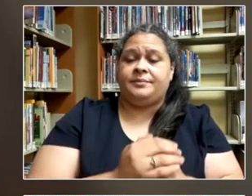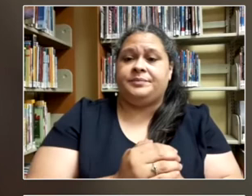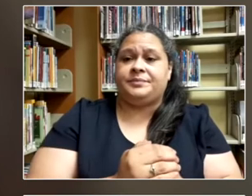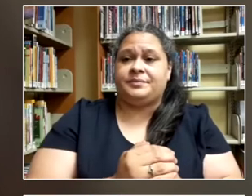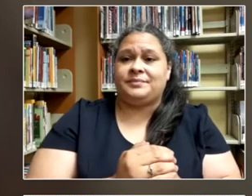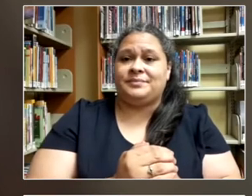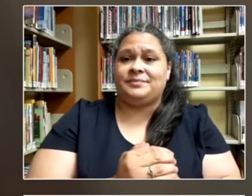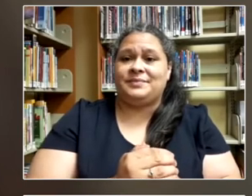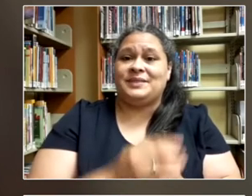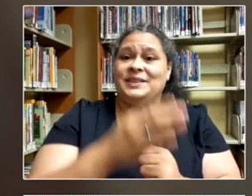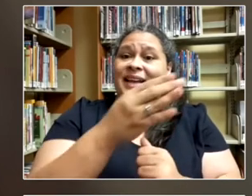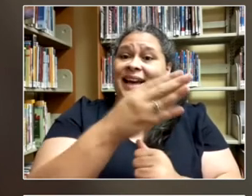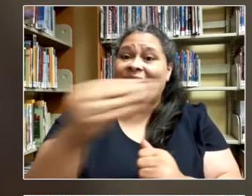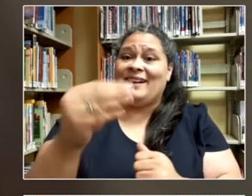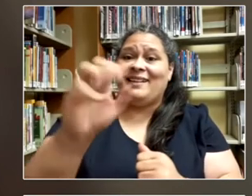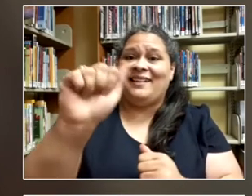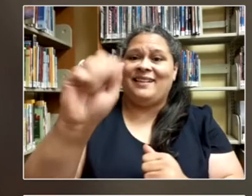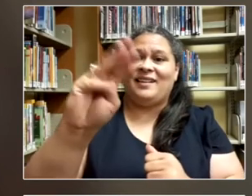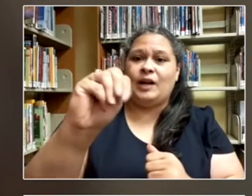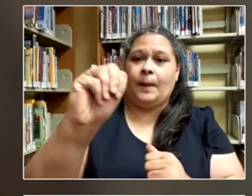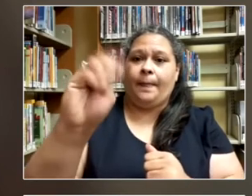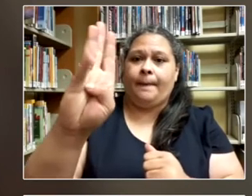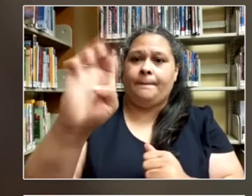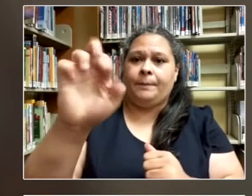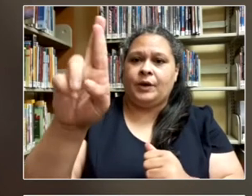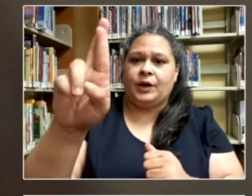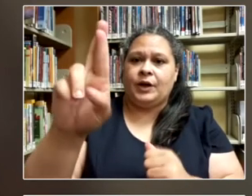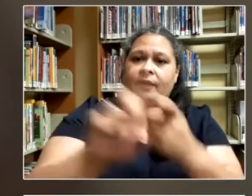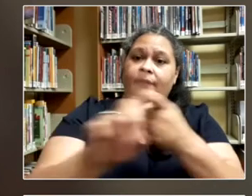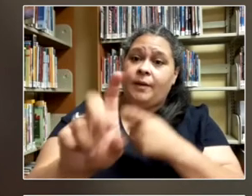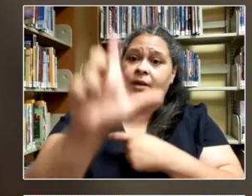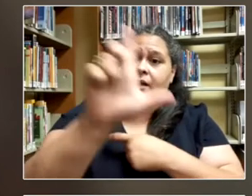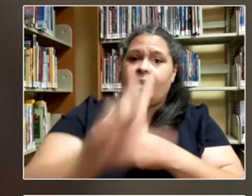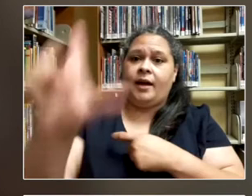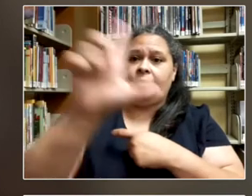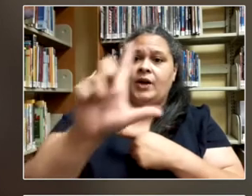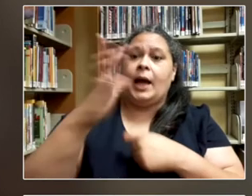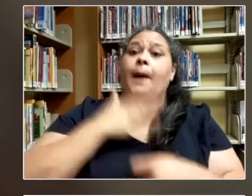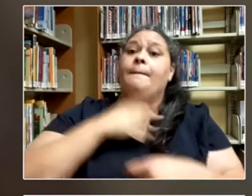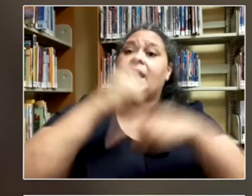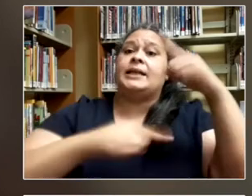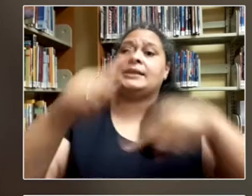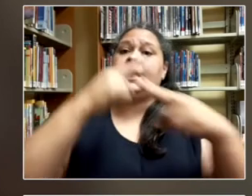also here today with my friend Amber Denise, who is also from the Palm Beach County Library System.